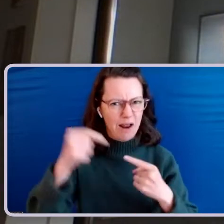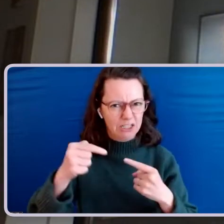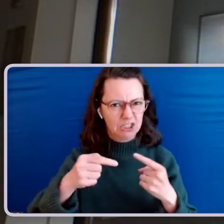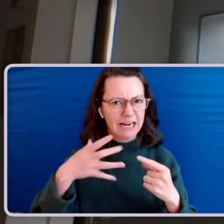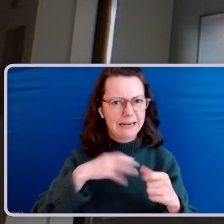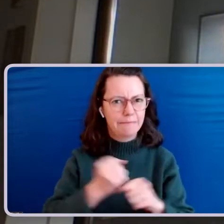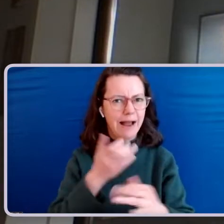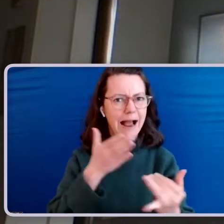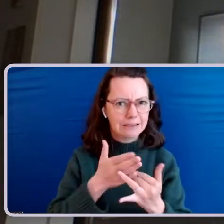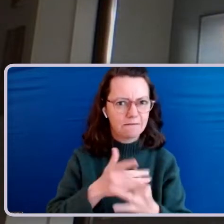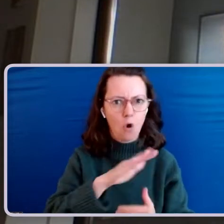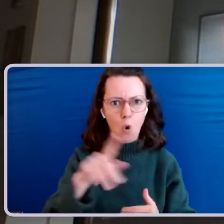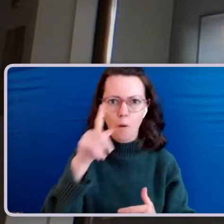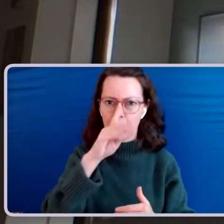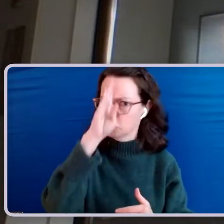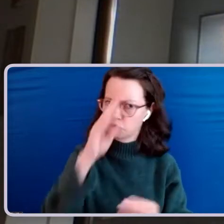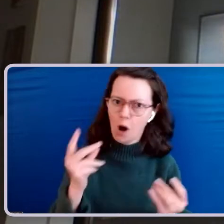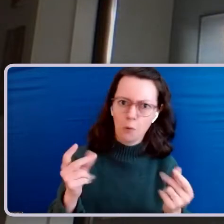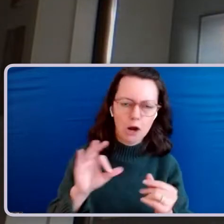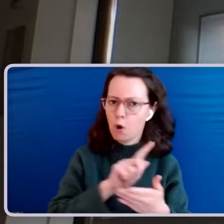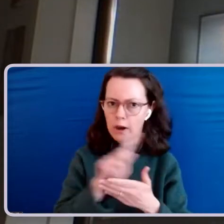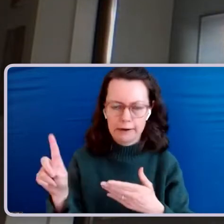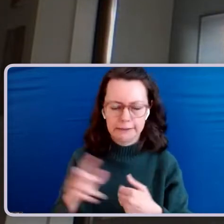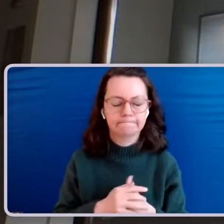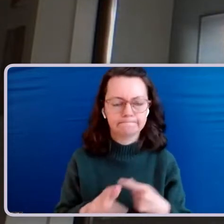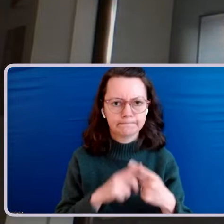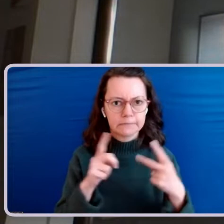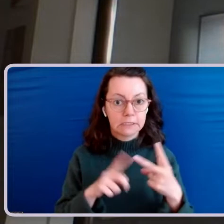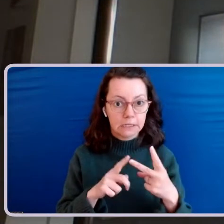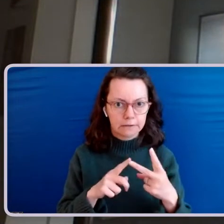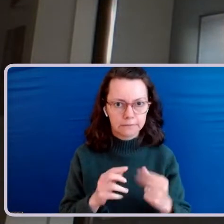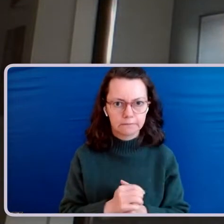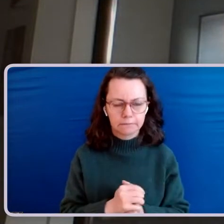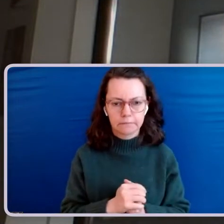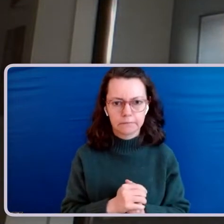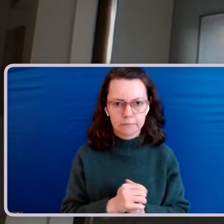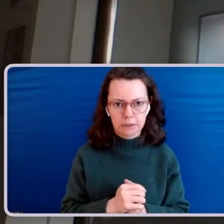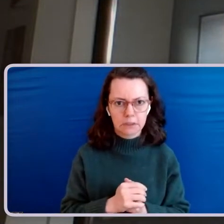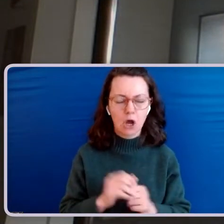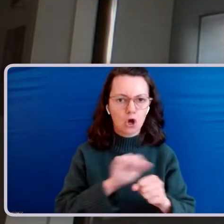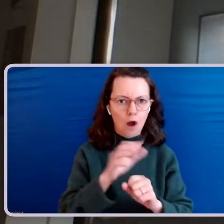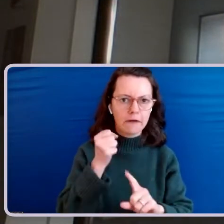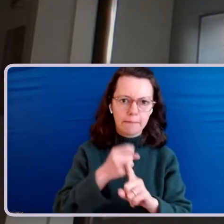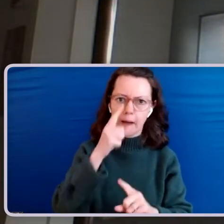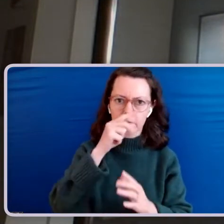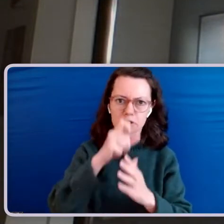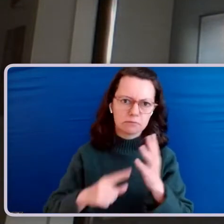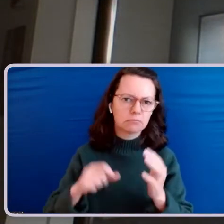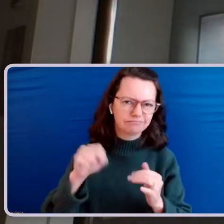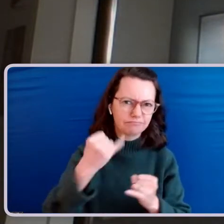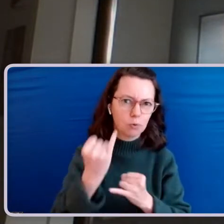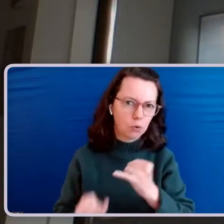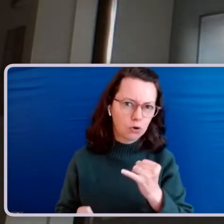this later, it's the disproportionate impact on people with a disability of COVID in a number of areas. So, for